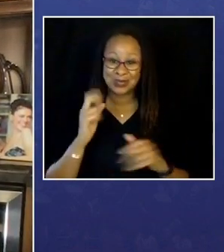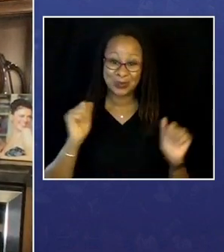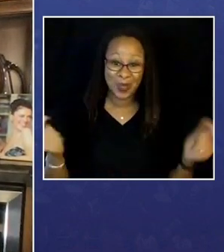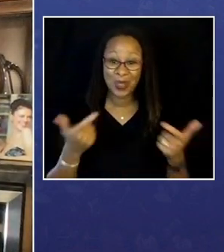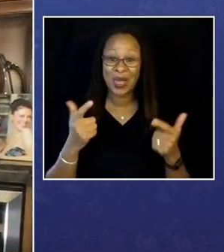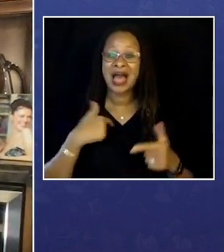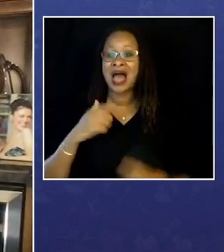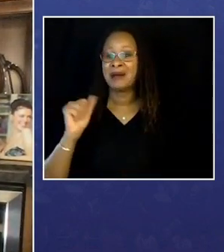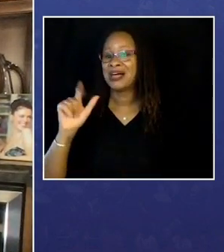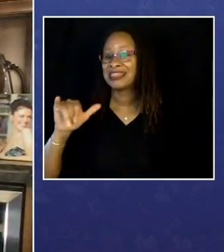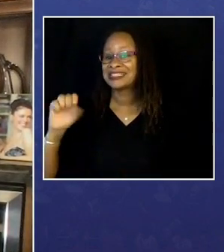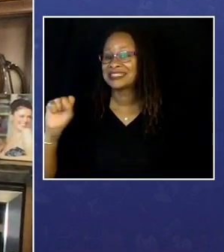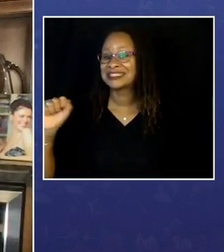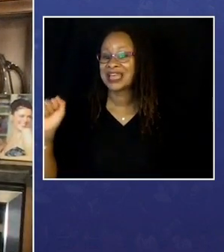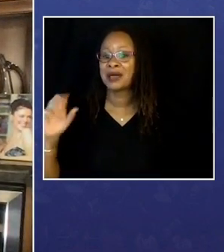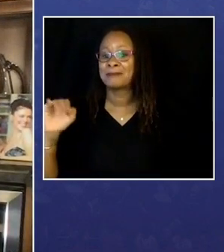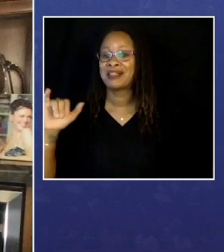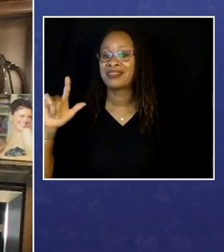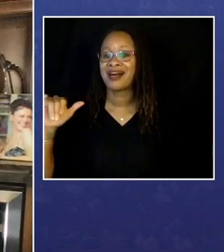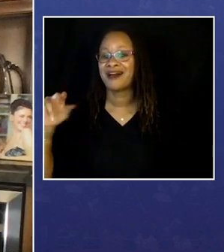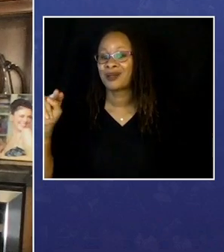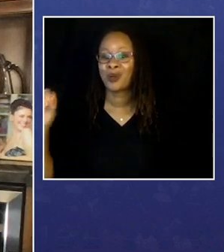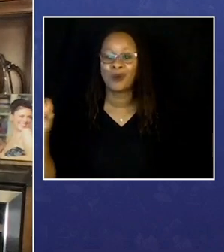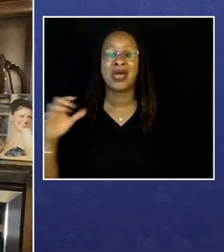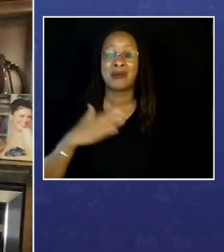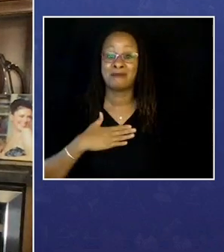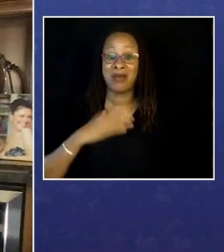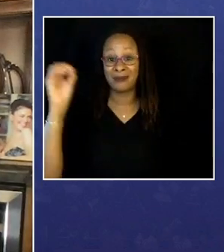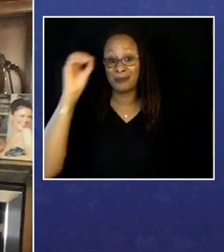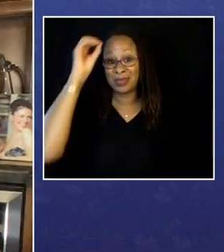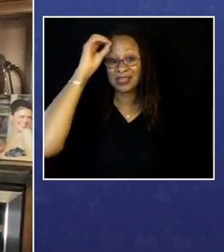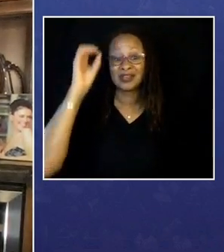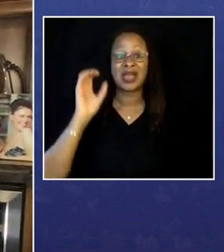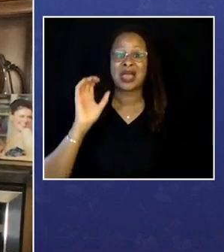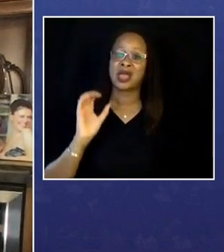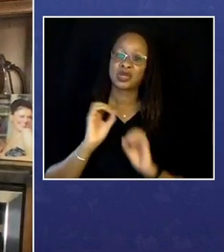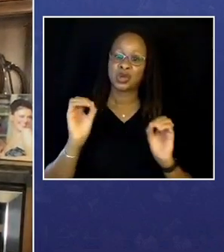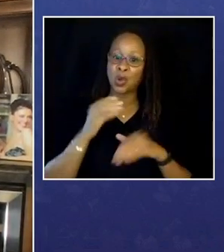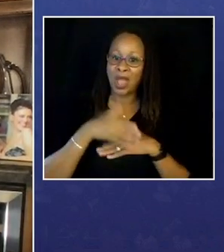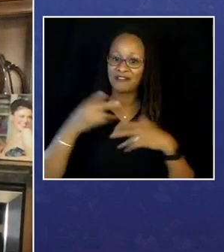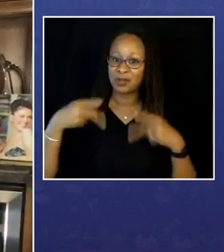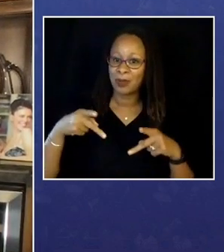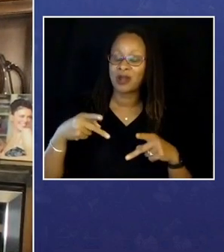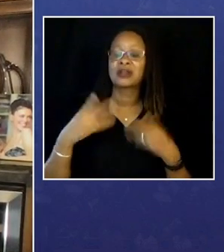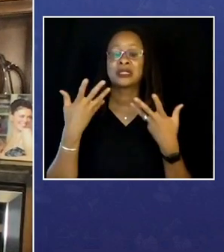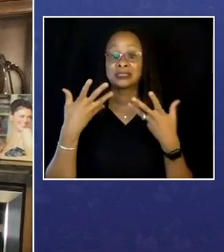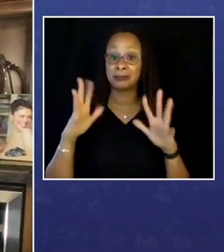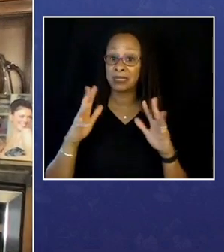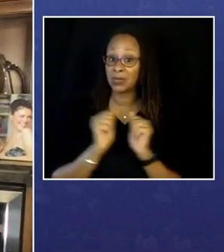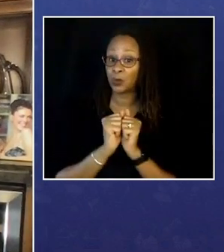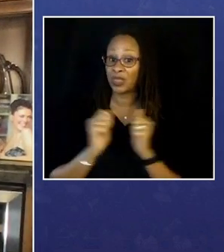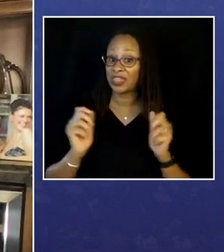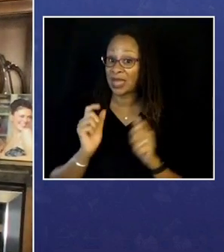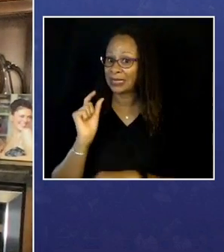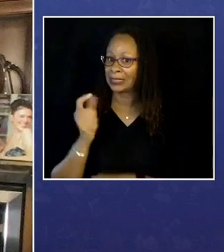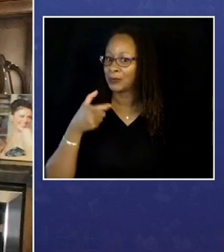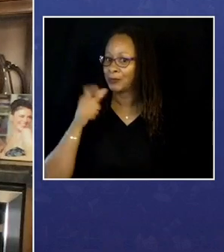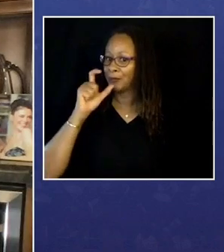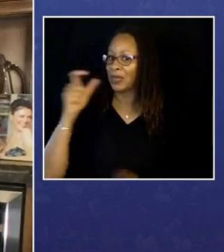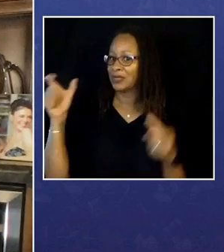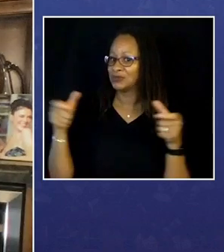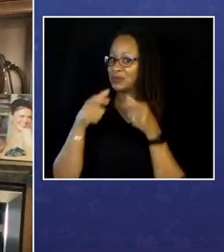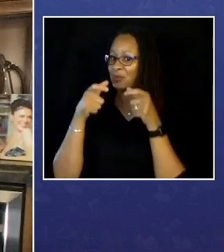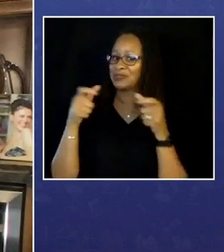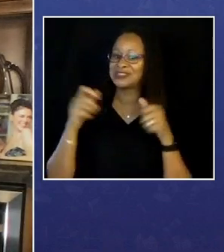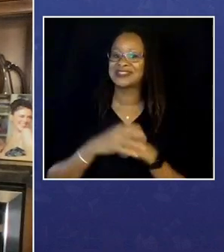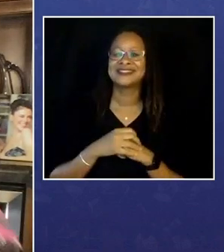to see you. I'm Alyssa Milano, and it is my opinion that no after party is complete without a little